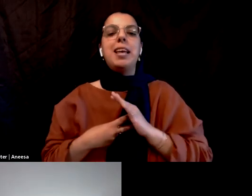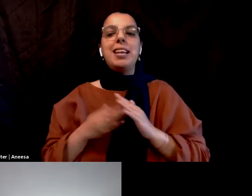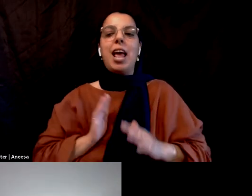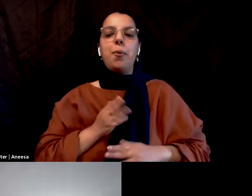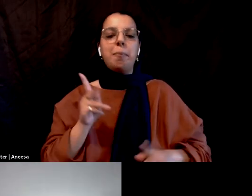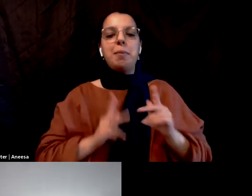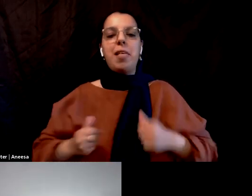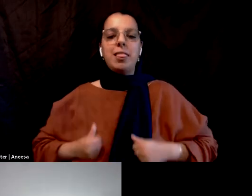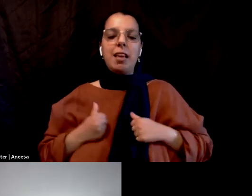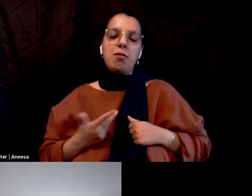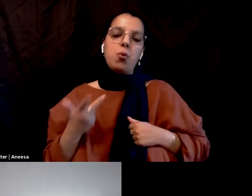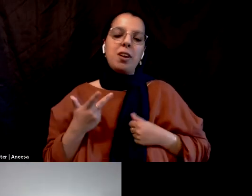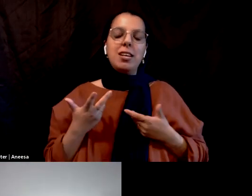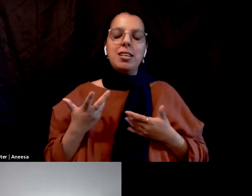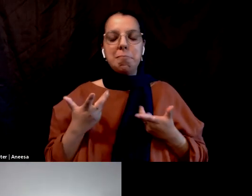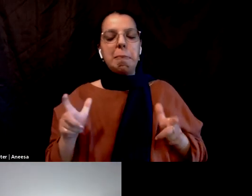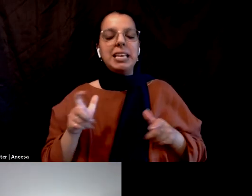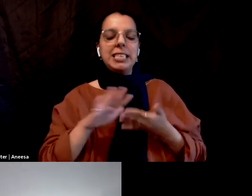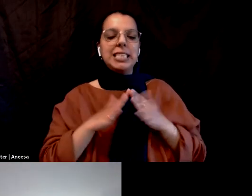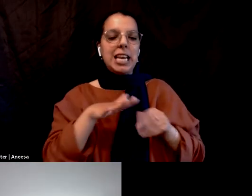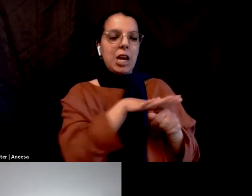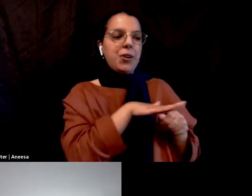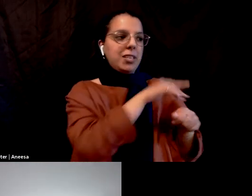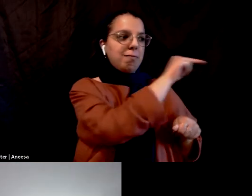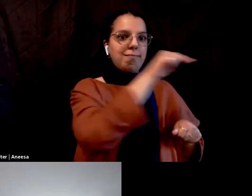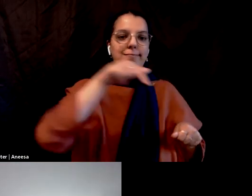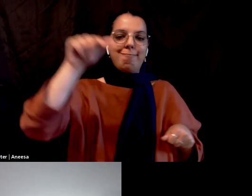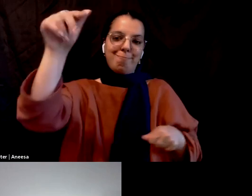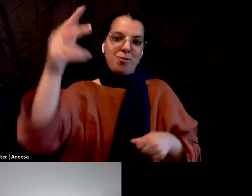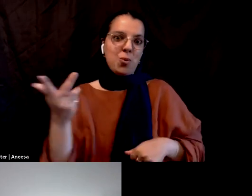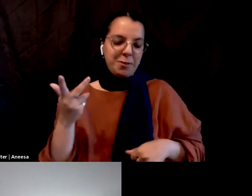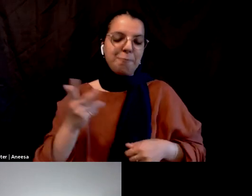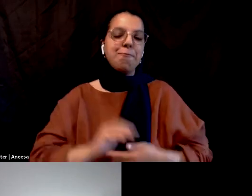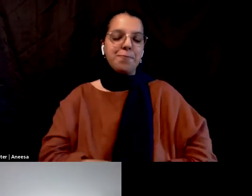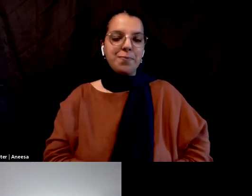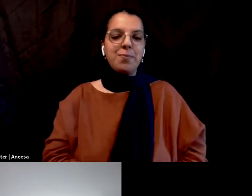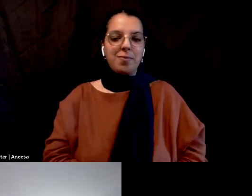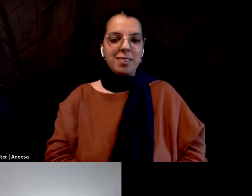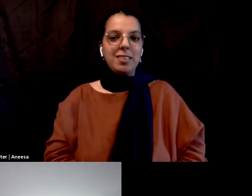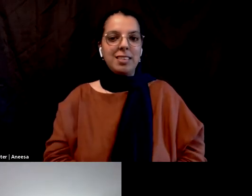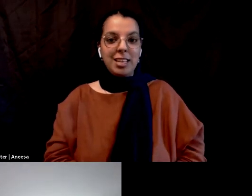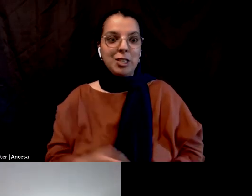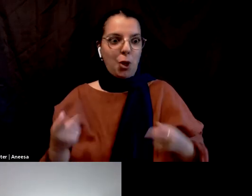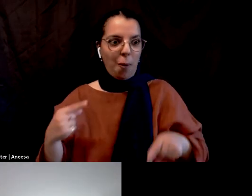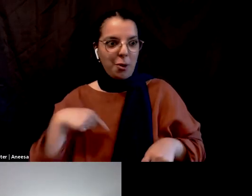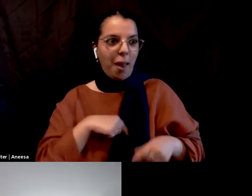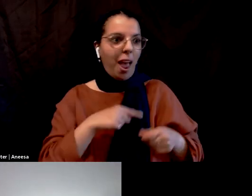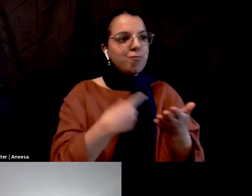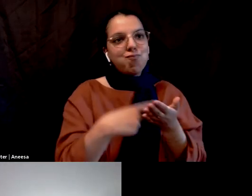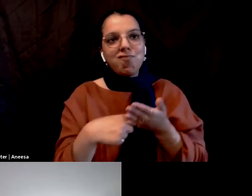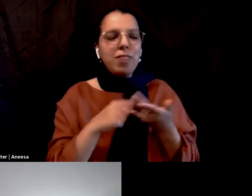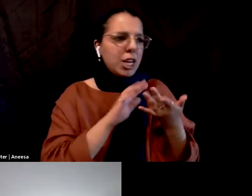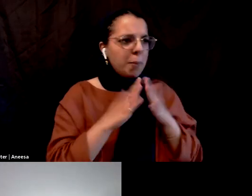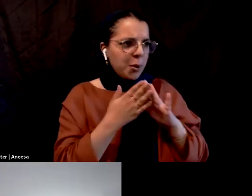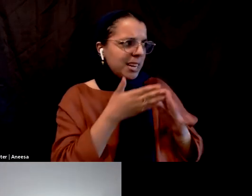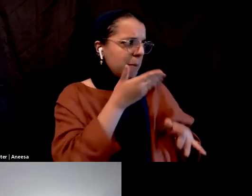know, city centers or points where our people live. So it makes for interesting community consultation. Now with the advent